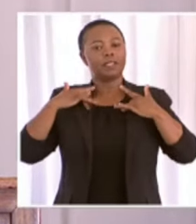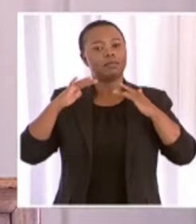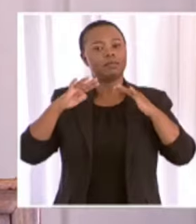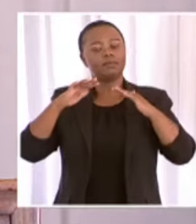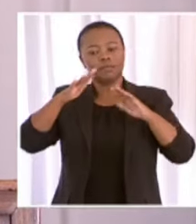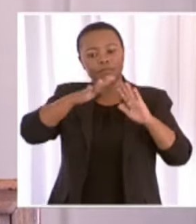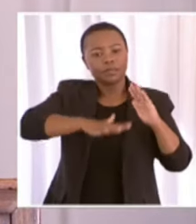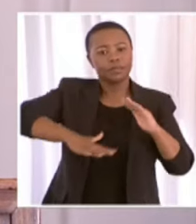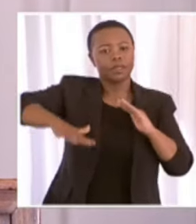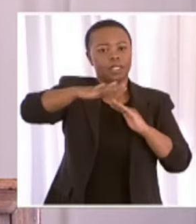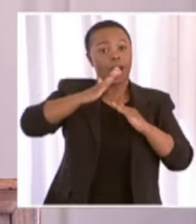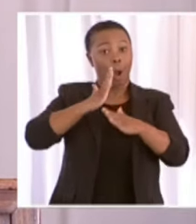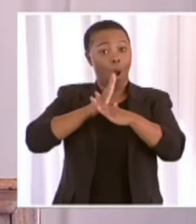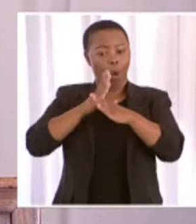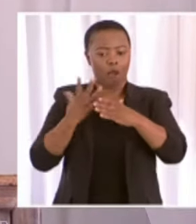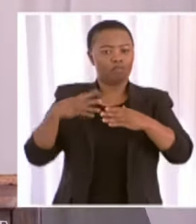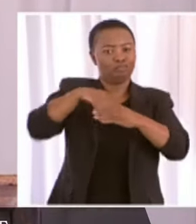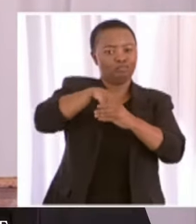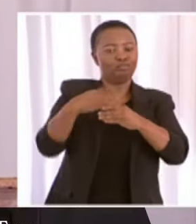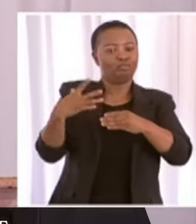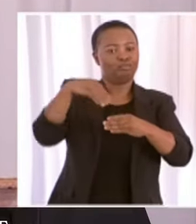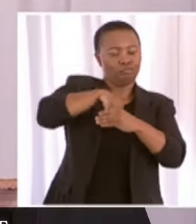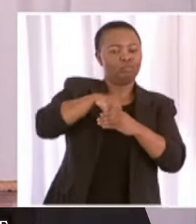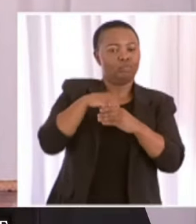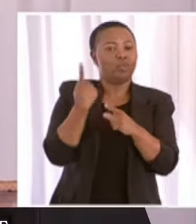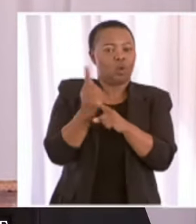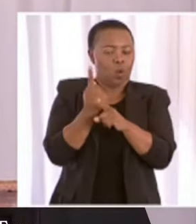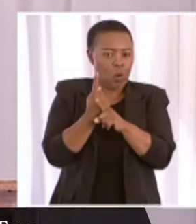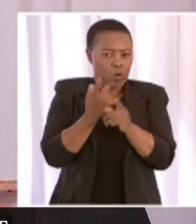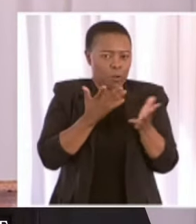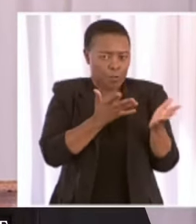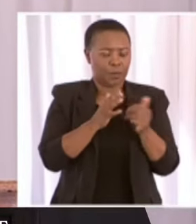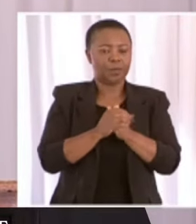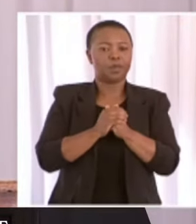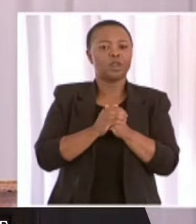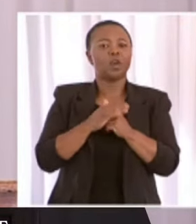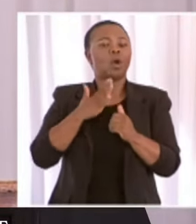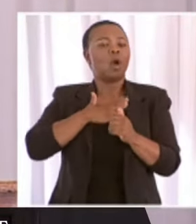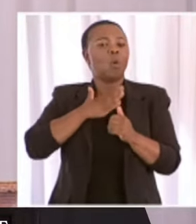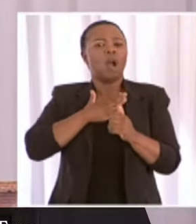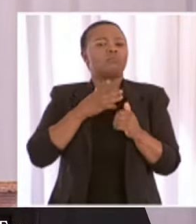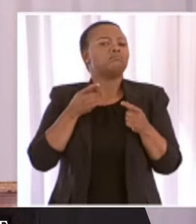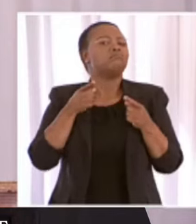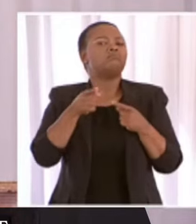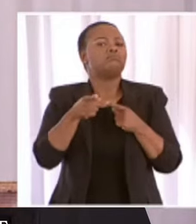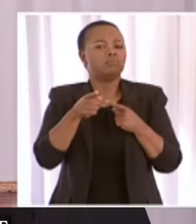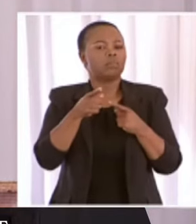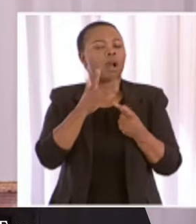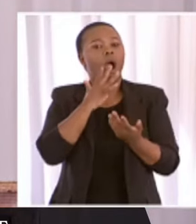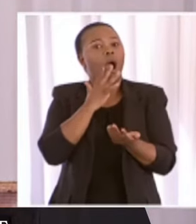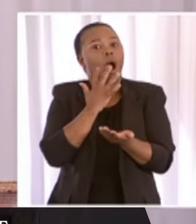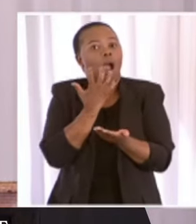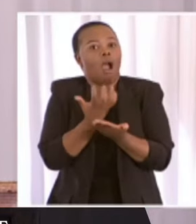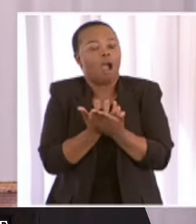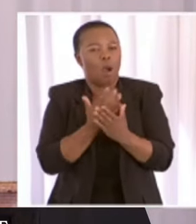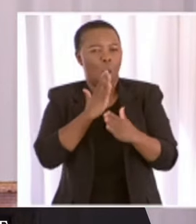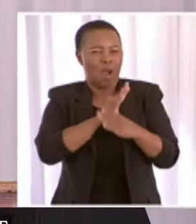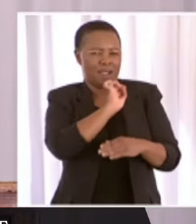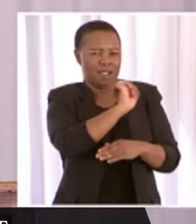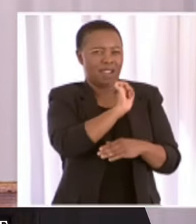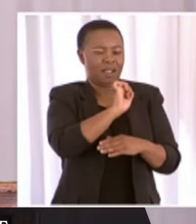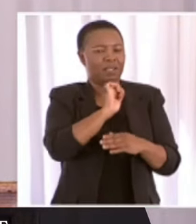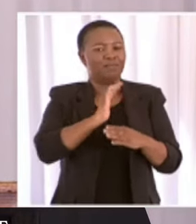work. Comrade Aziz, ours was to marvel at your dedication and hard